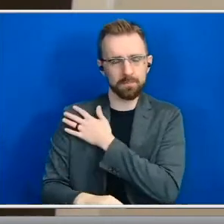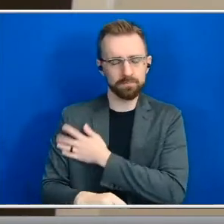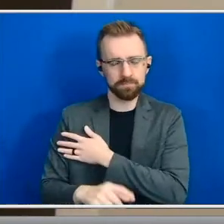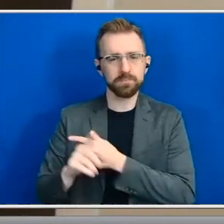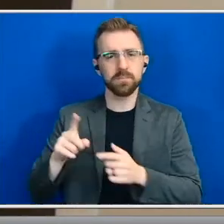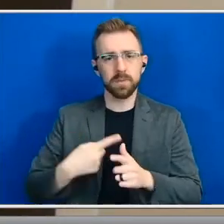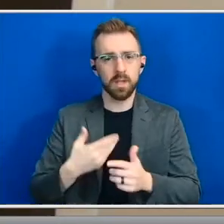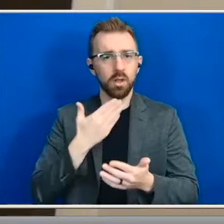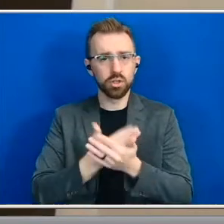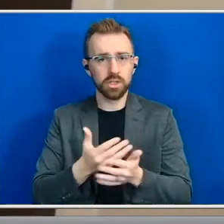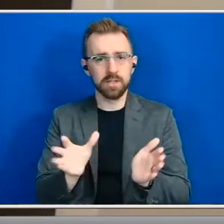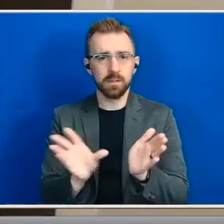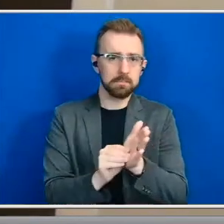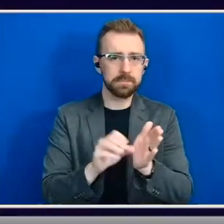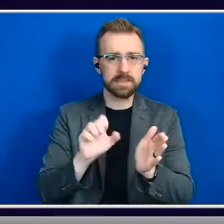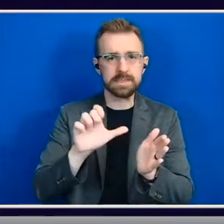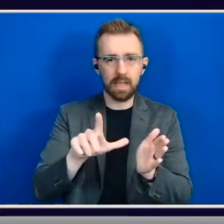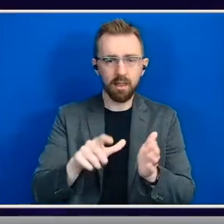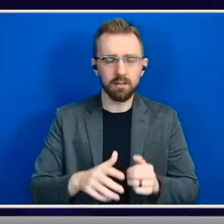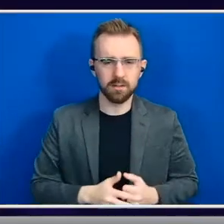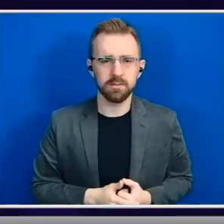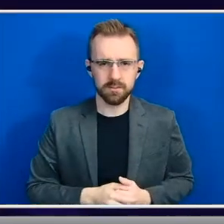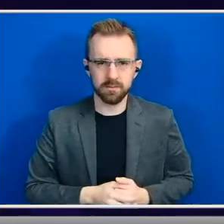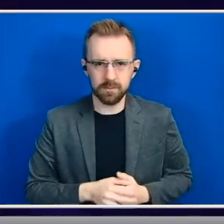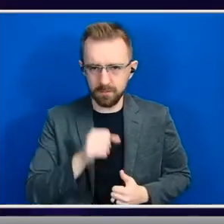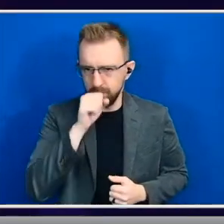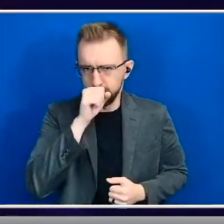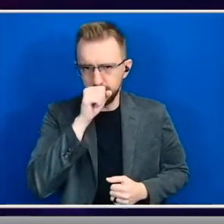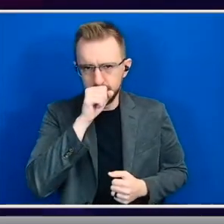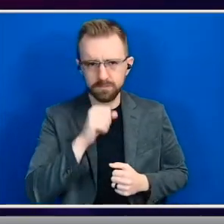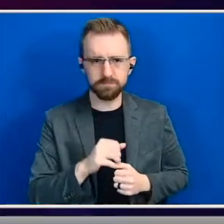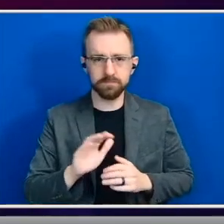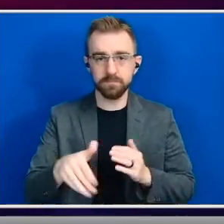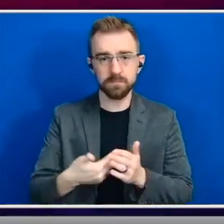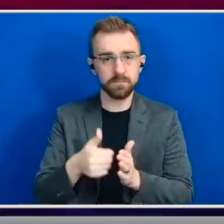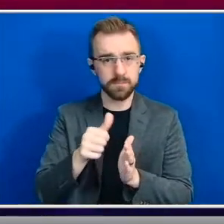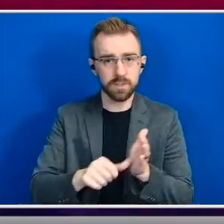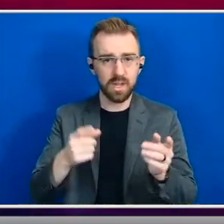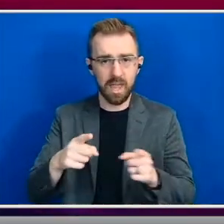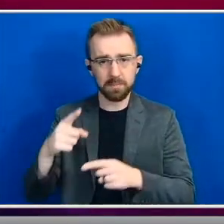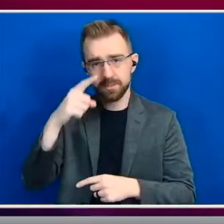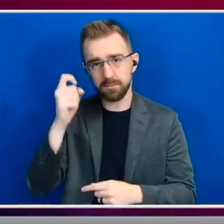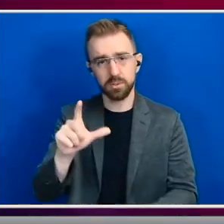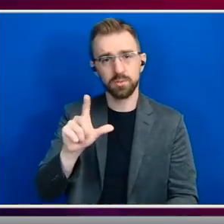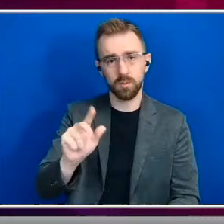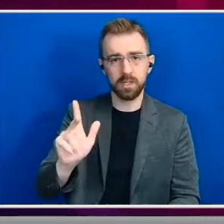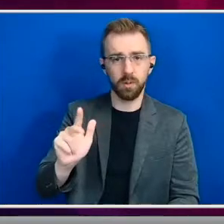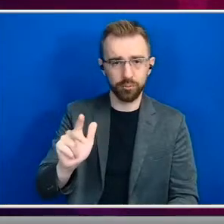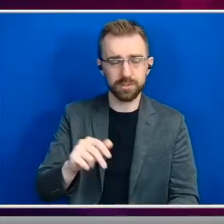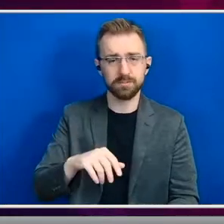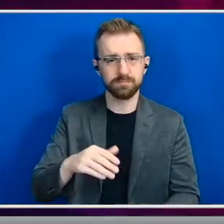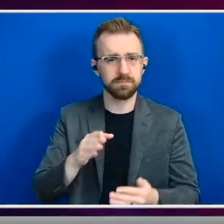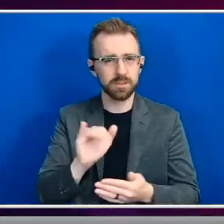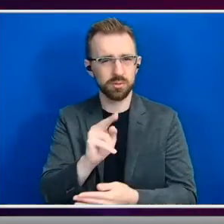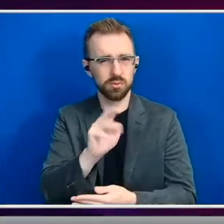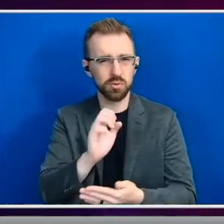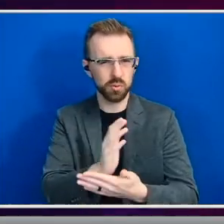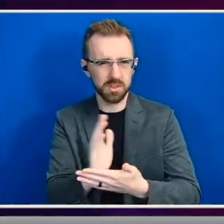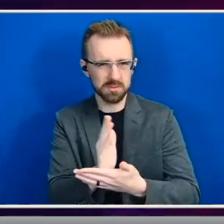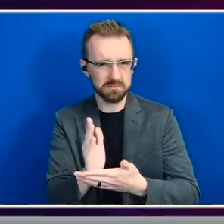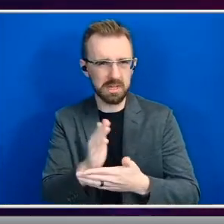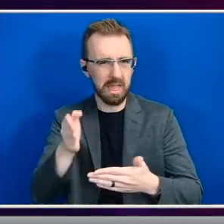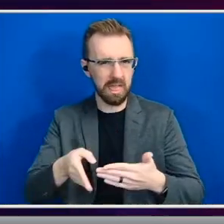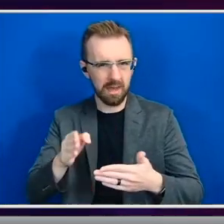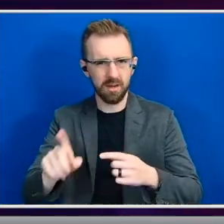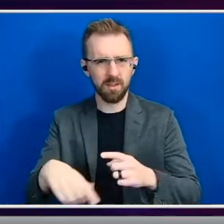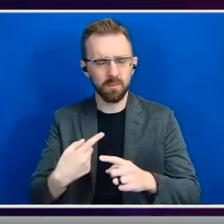seal. All these surgeries happened summer of 2023. End of June is when this started. So how long was it